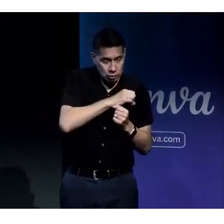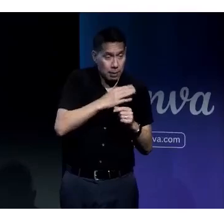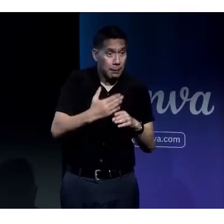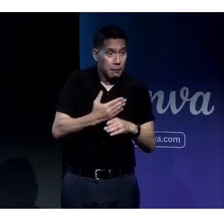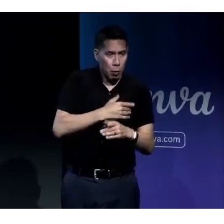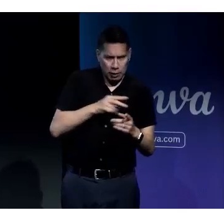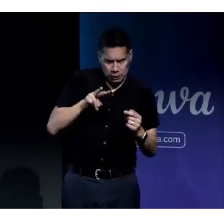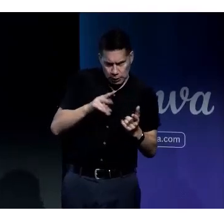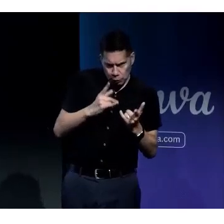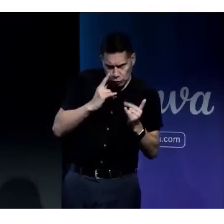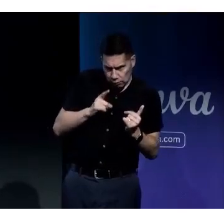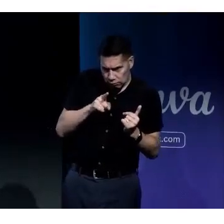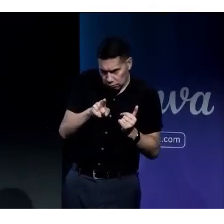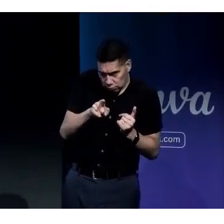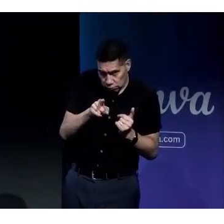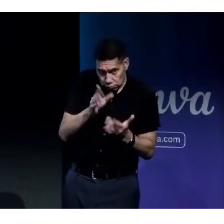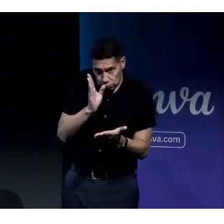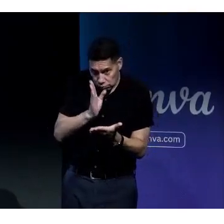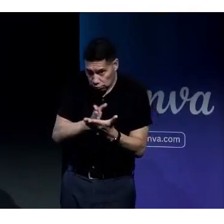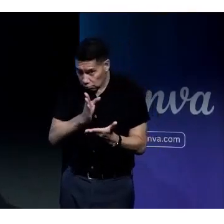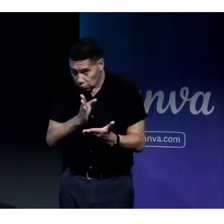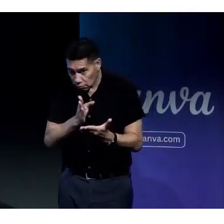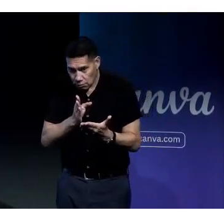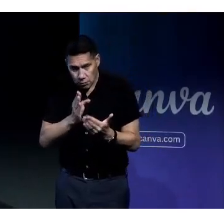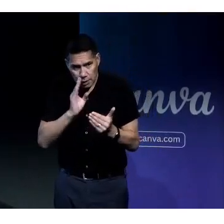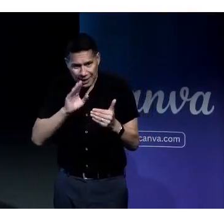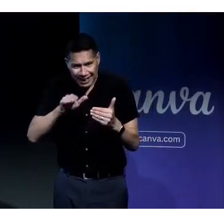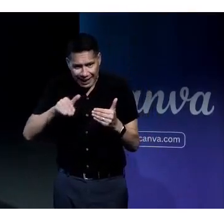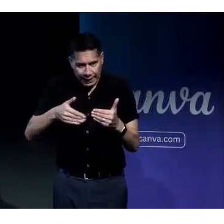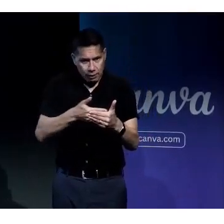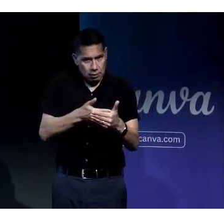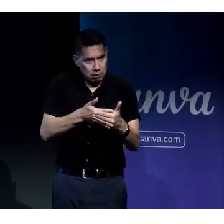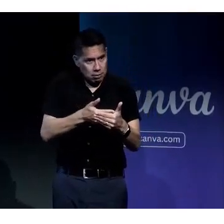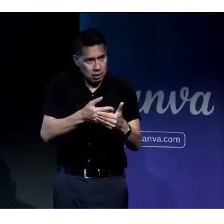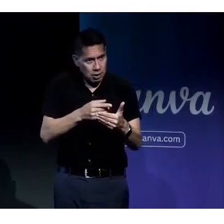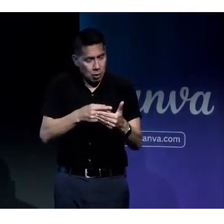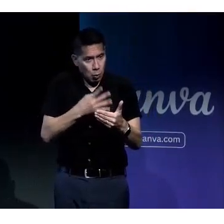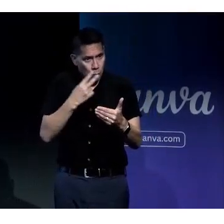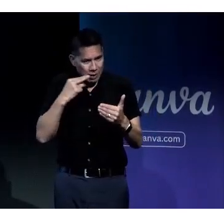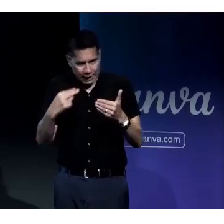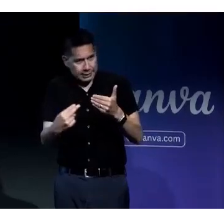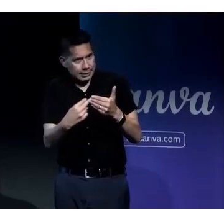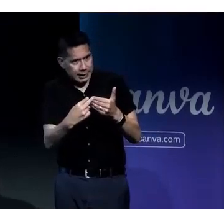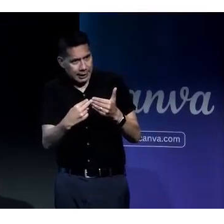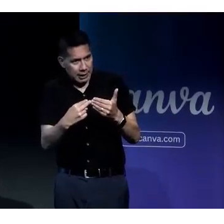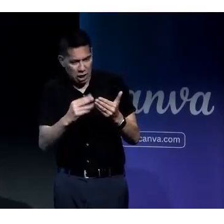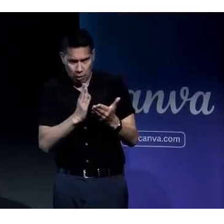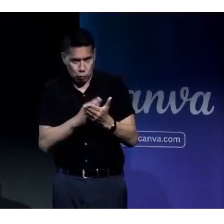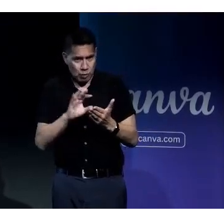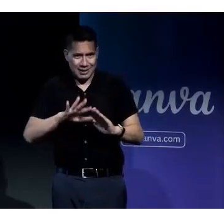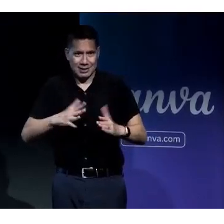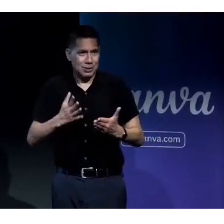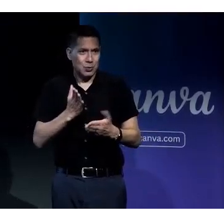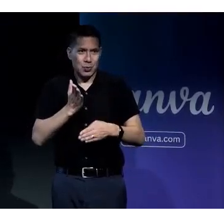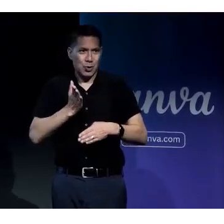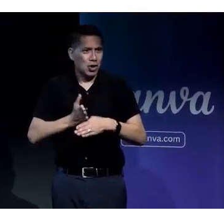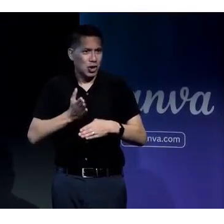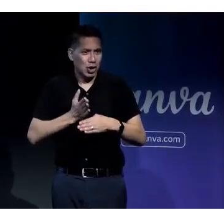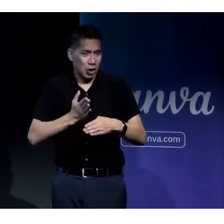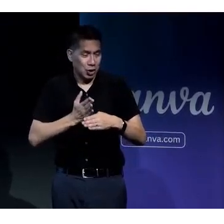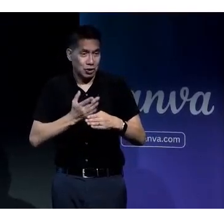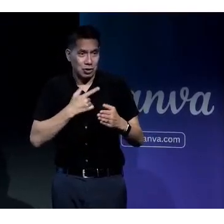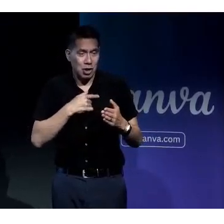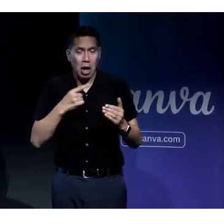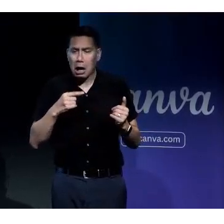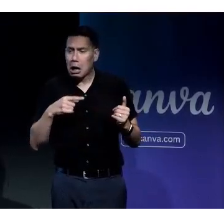double check that something was being hidden with visibility hidden, and I was pretty sure that didn't work. And I checked